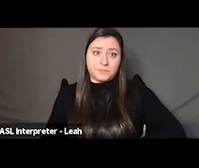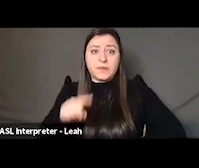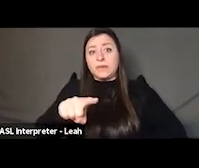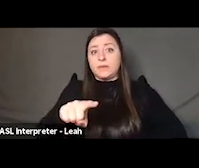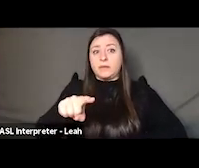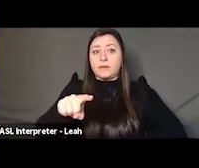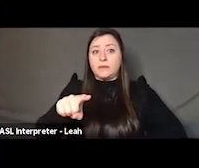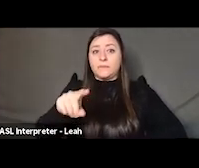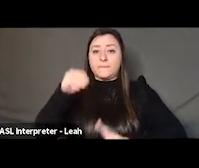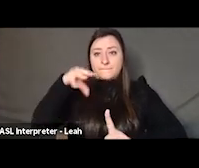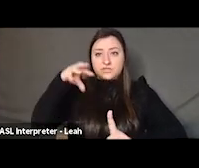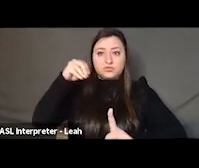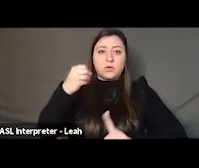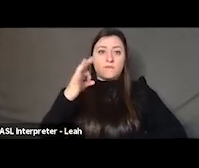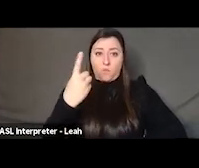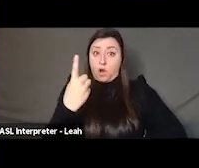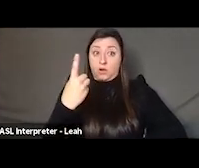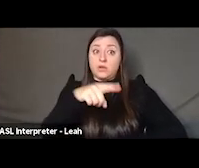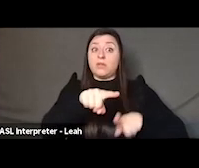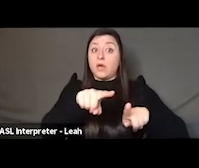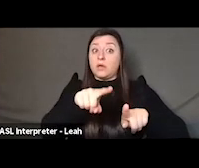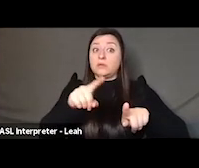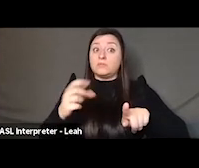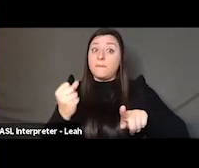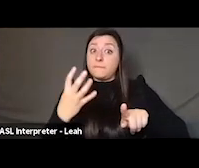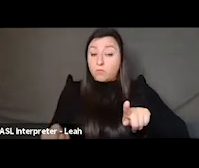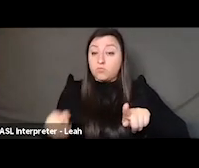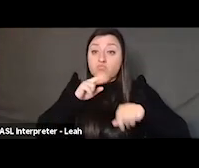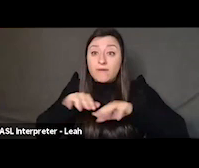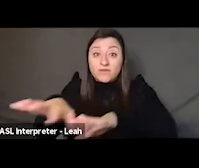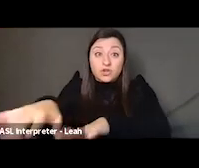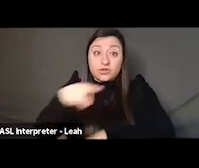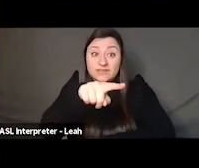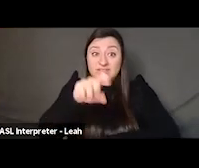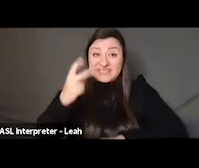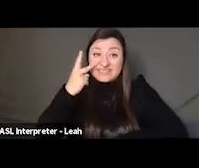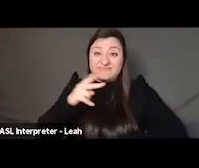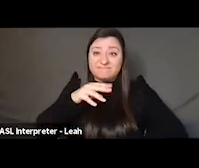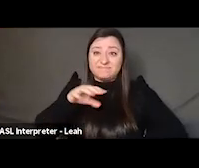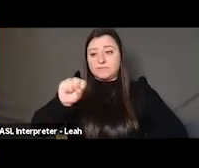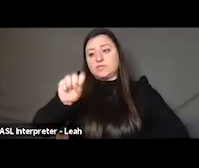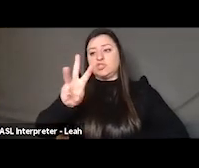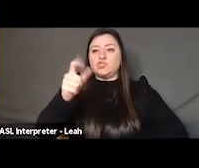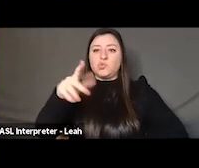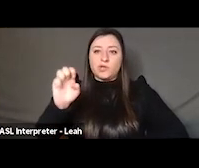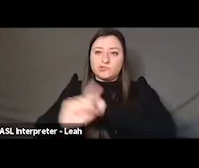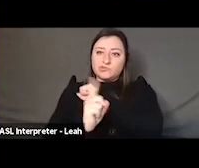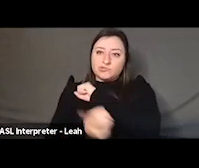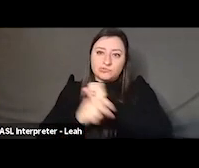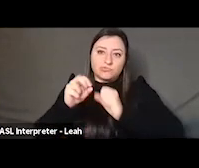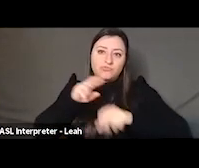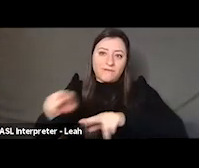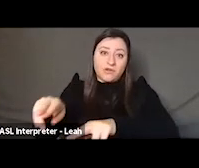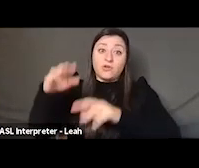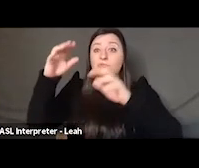Beirut River. So the Beirut River is actually a sewage river in the summer. So in the absence of any rain water, there is